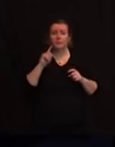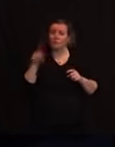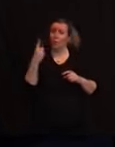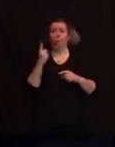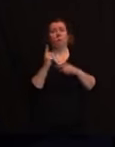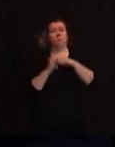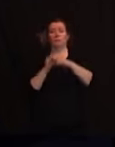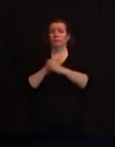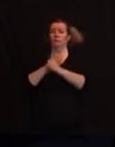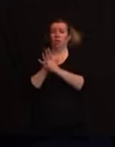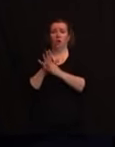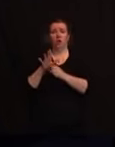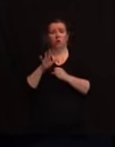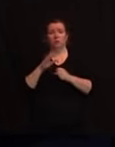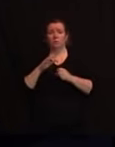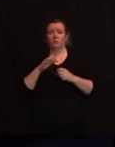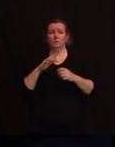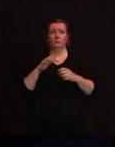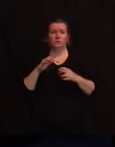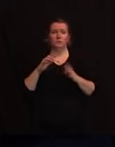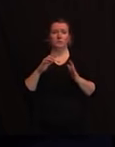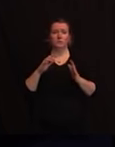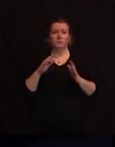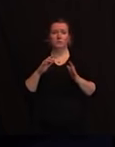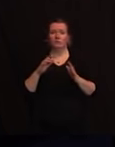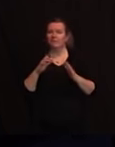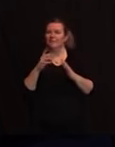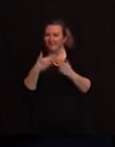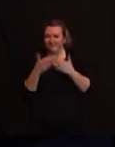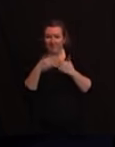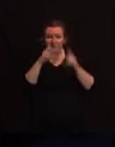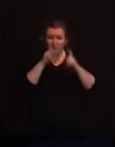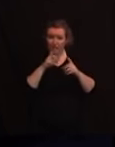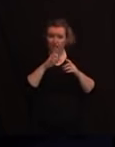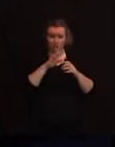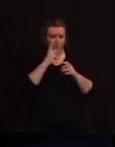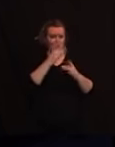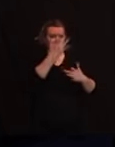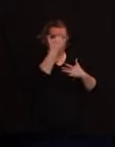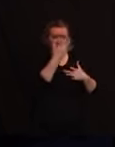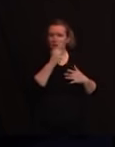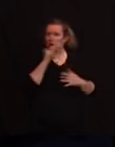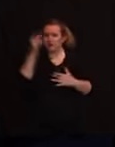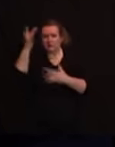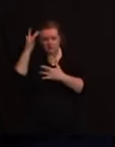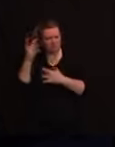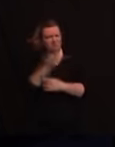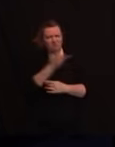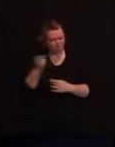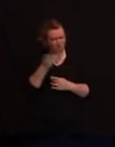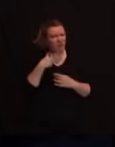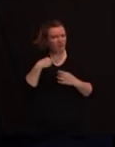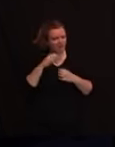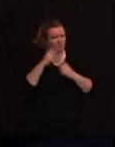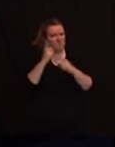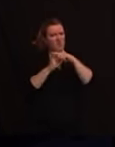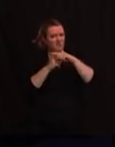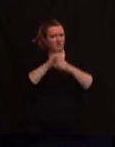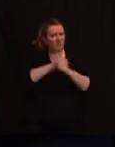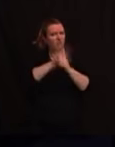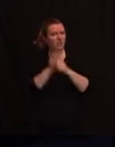for antibodies to be able to understand who might have immunity to this, will be important aspects of this going forward in terms of how we open our